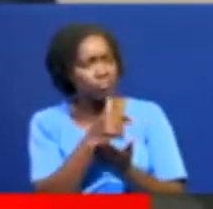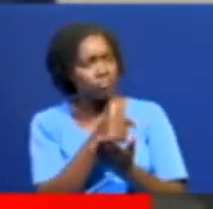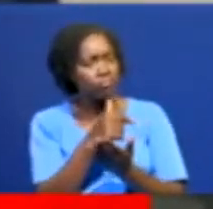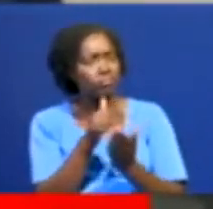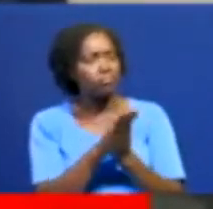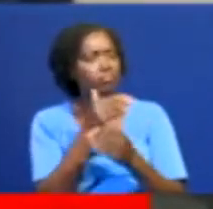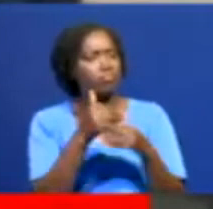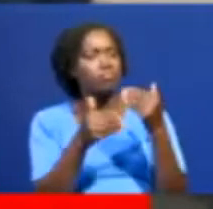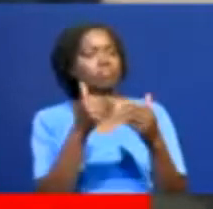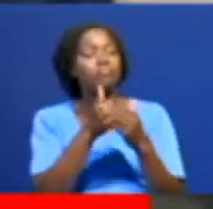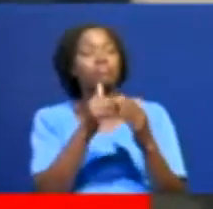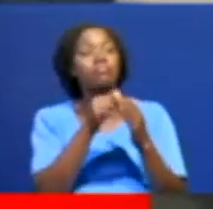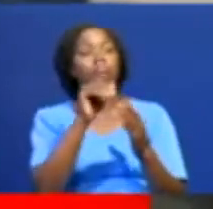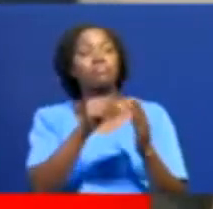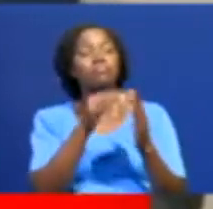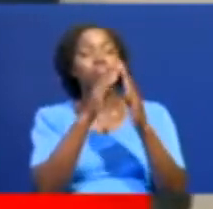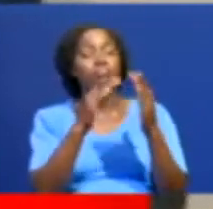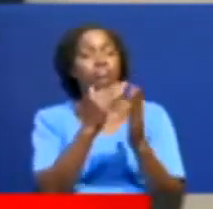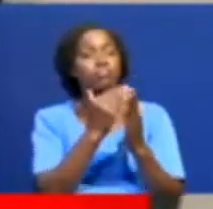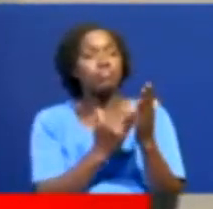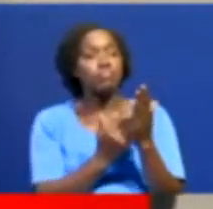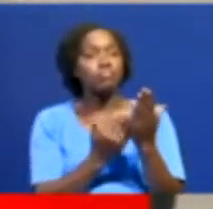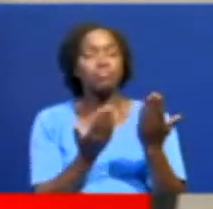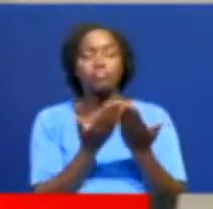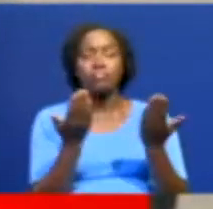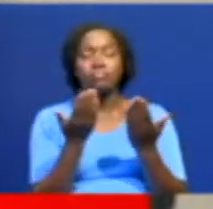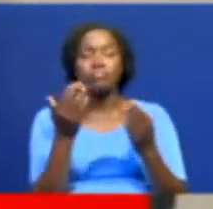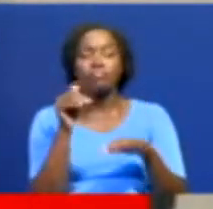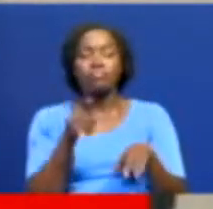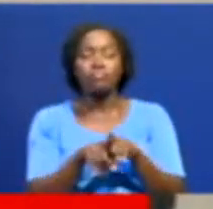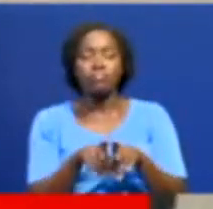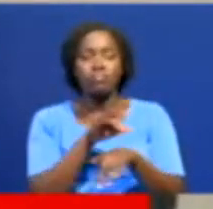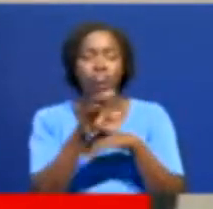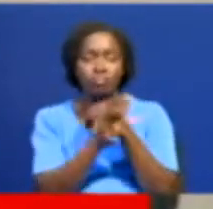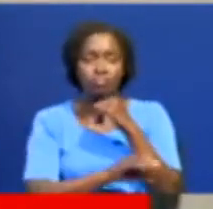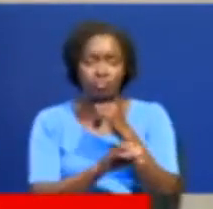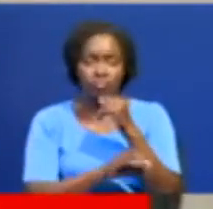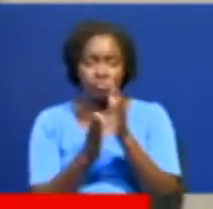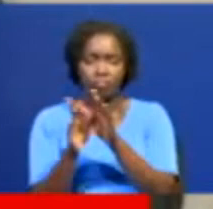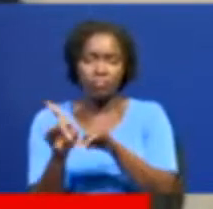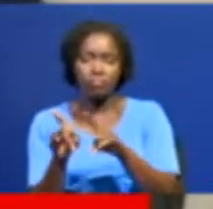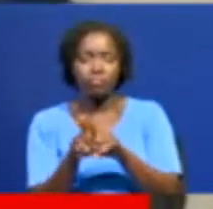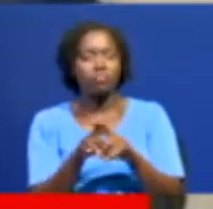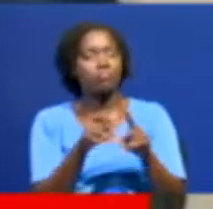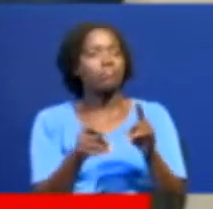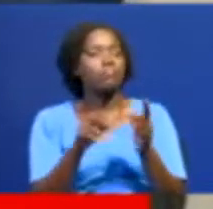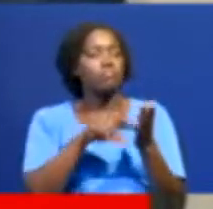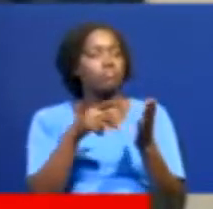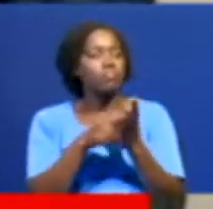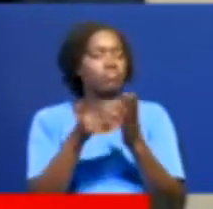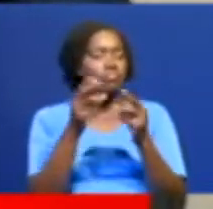the construction of the affordable housing program, where we are at as a country, and also talk a little bit about the legacy projects that were there